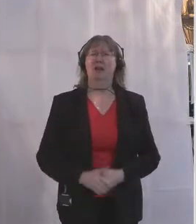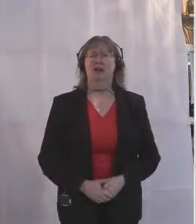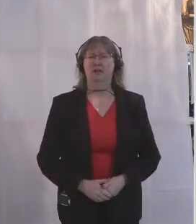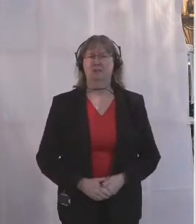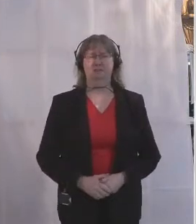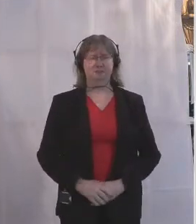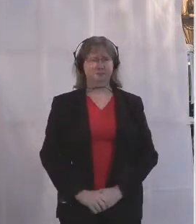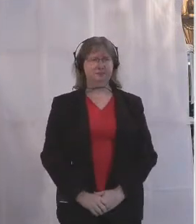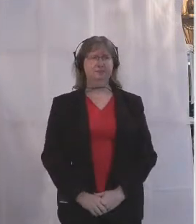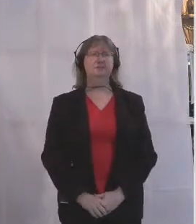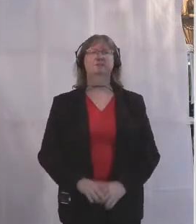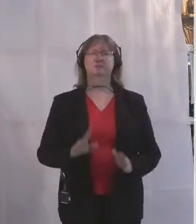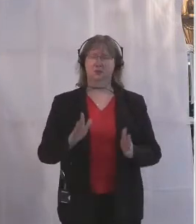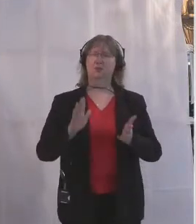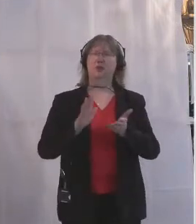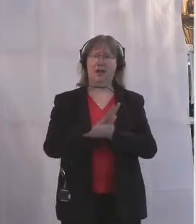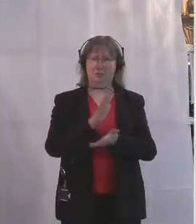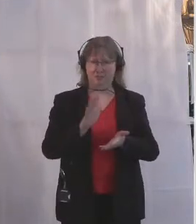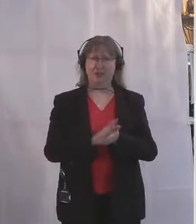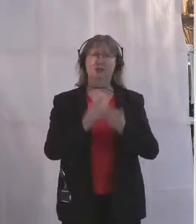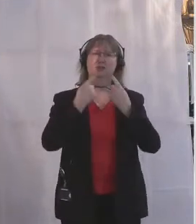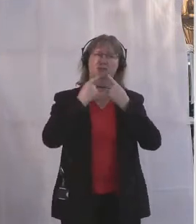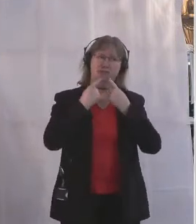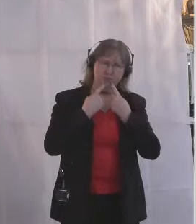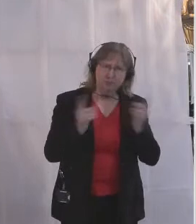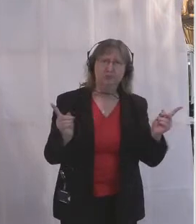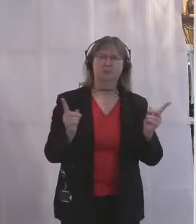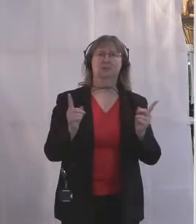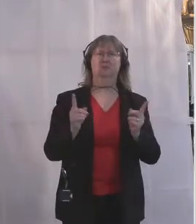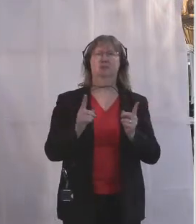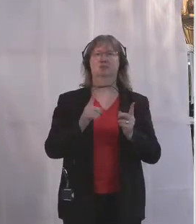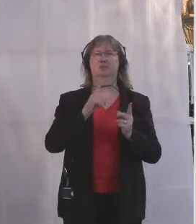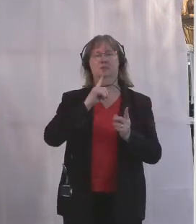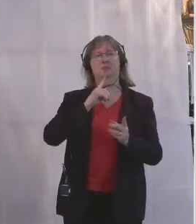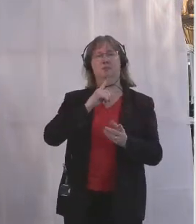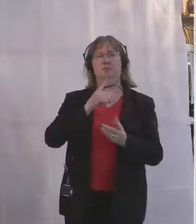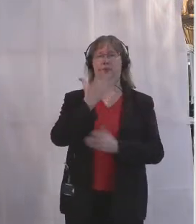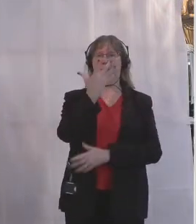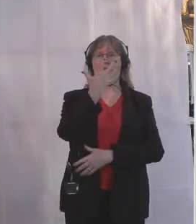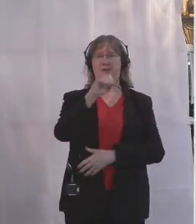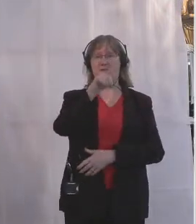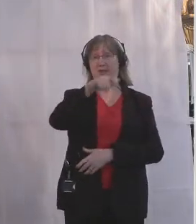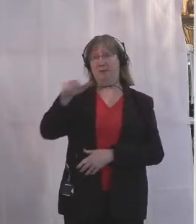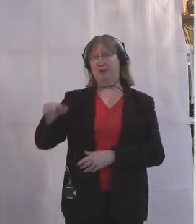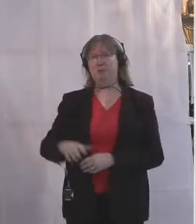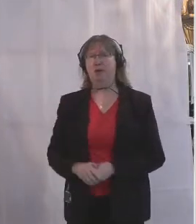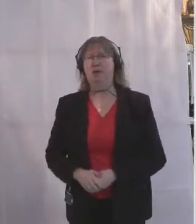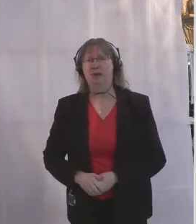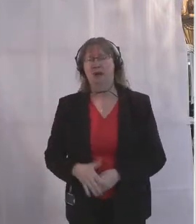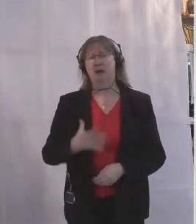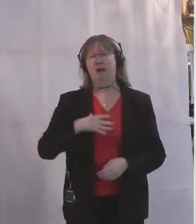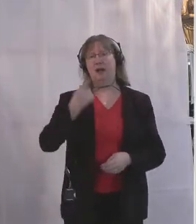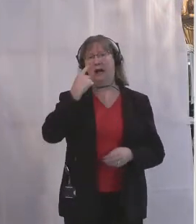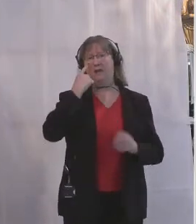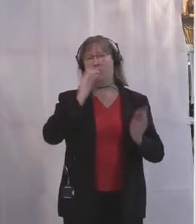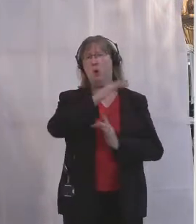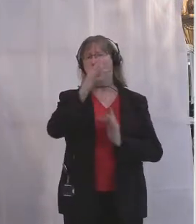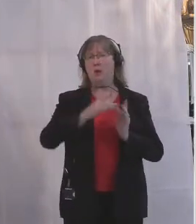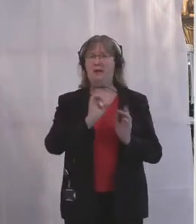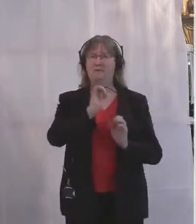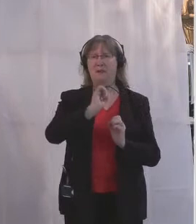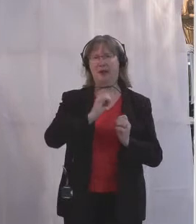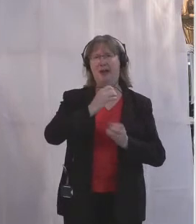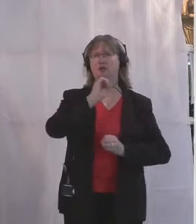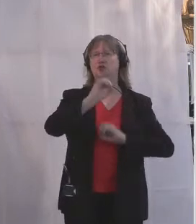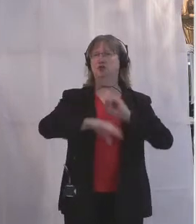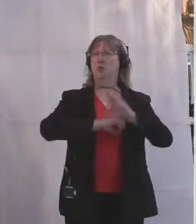day to be able to announce you as winners. So stories of all 50 of our award winners are on the website for